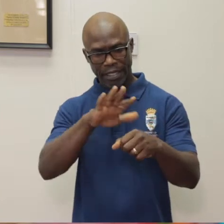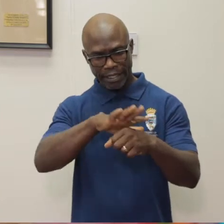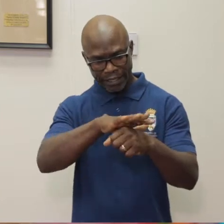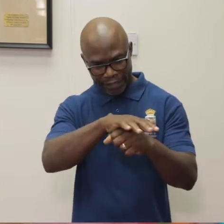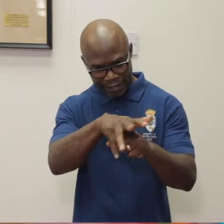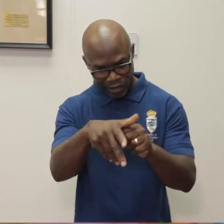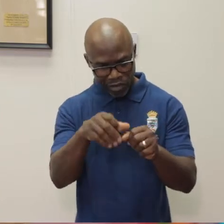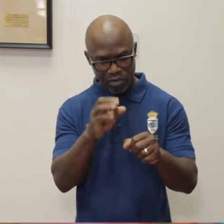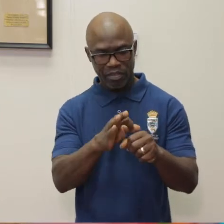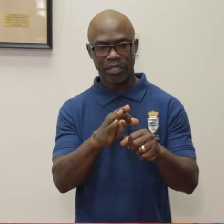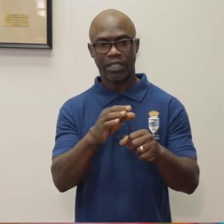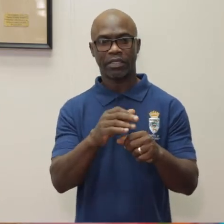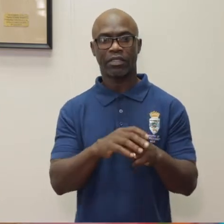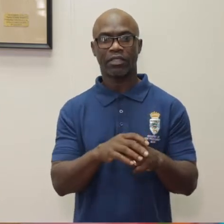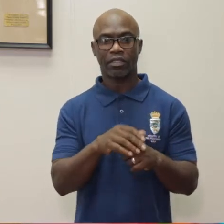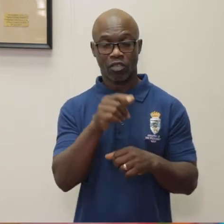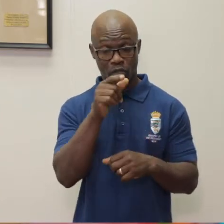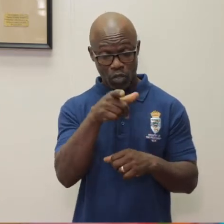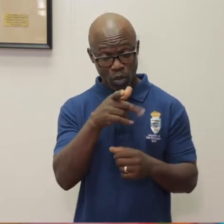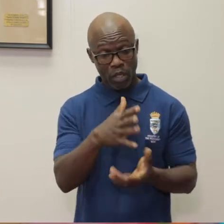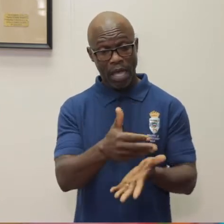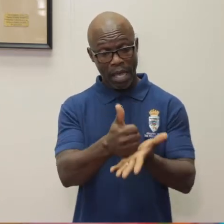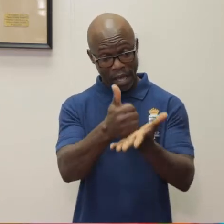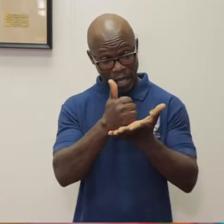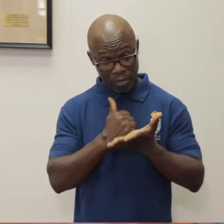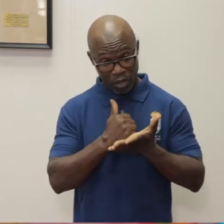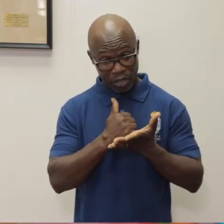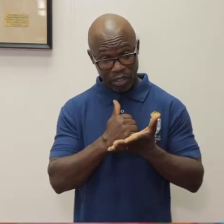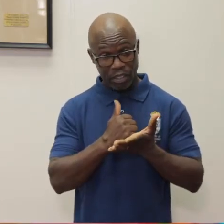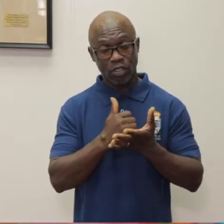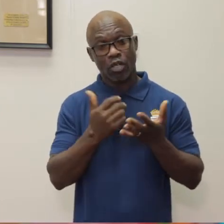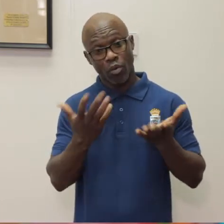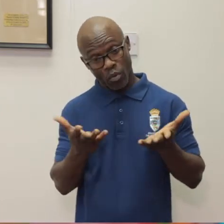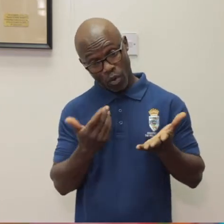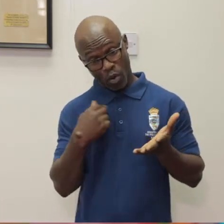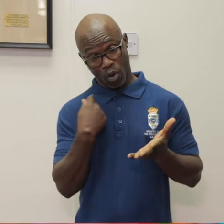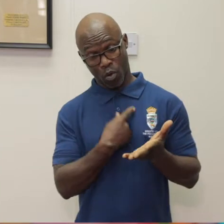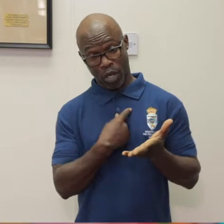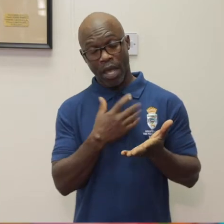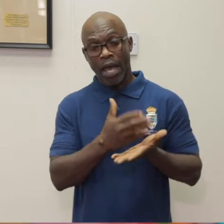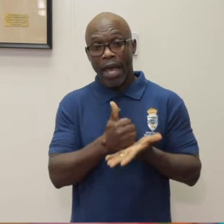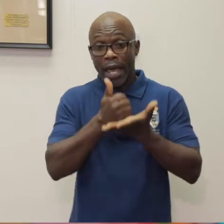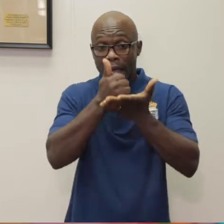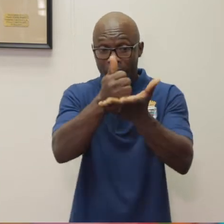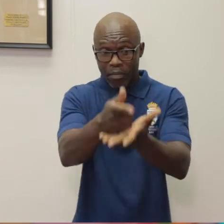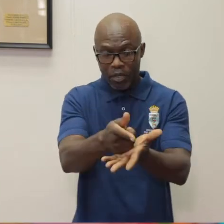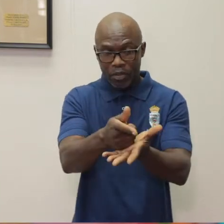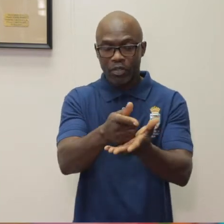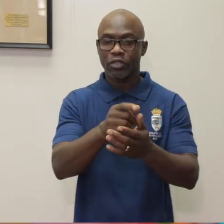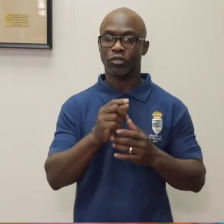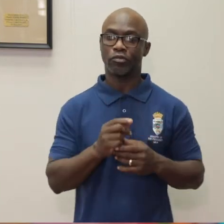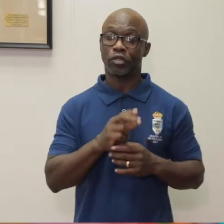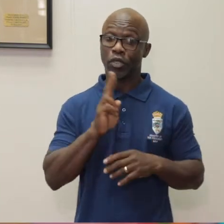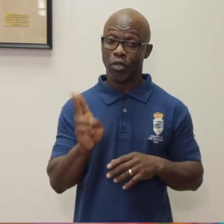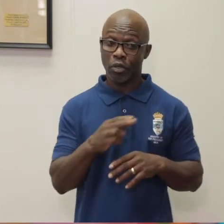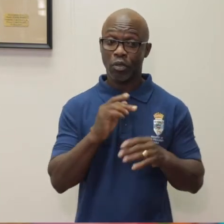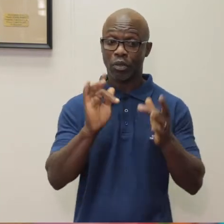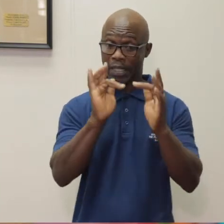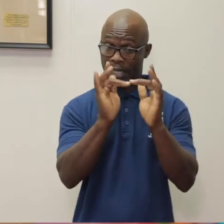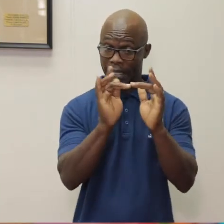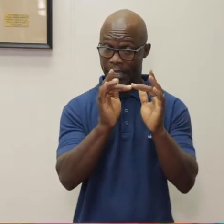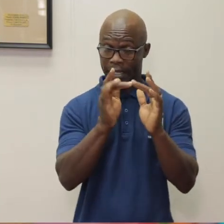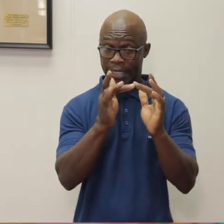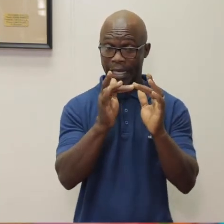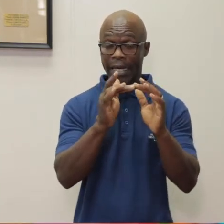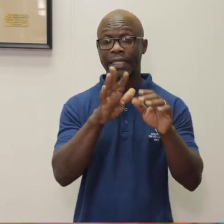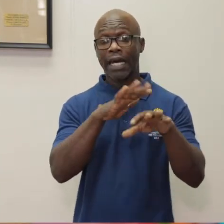why don't you help us to help you? Use the COVID-19 app as well as the